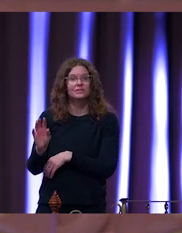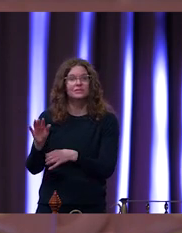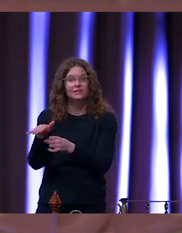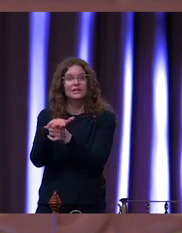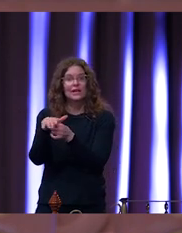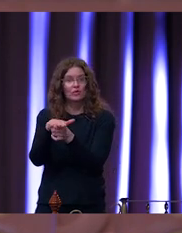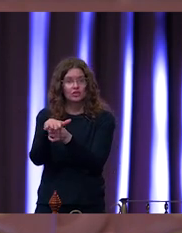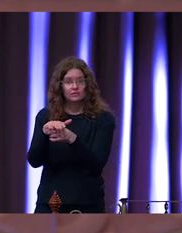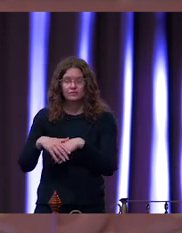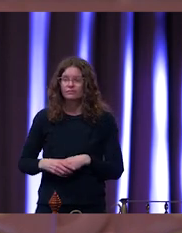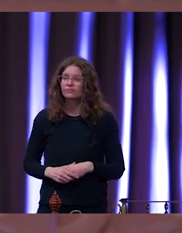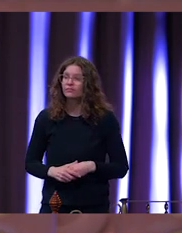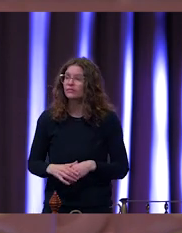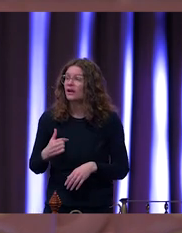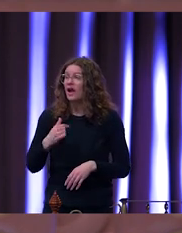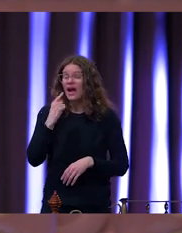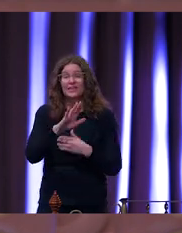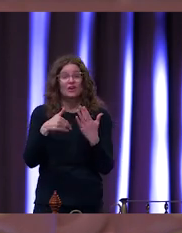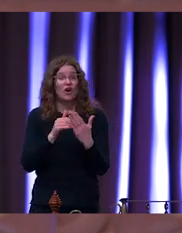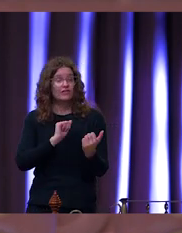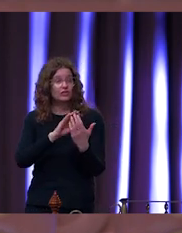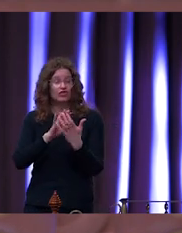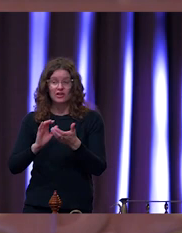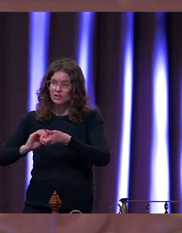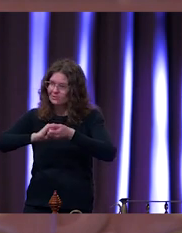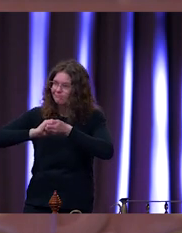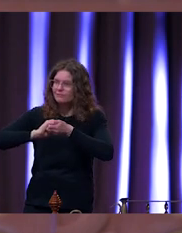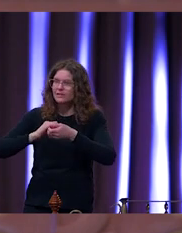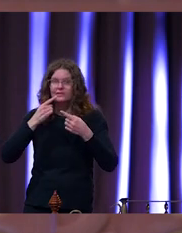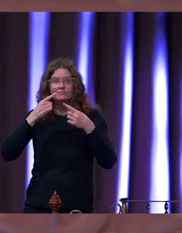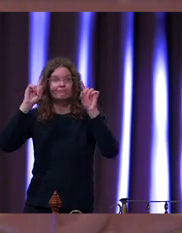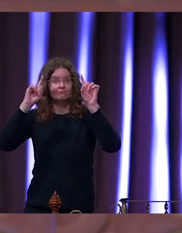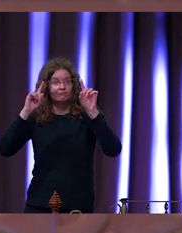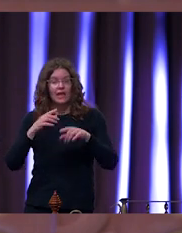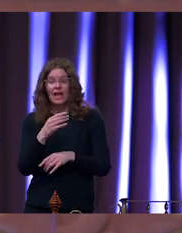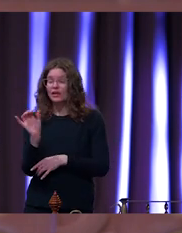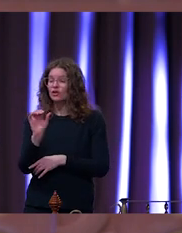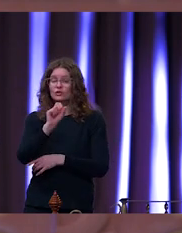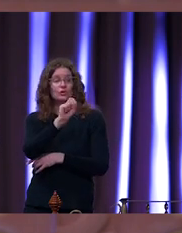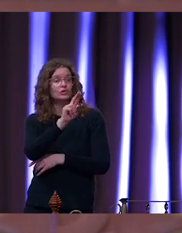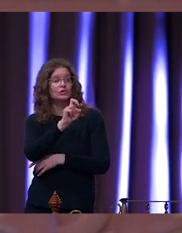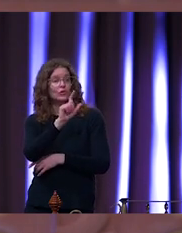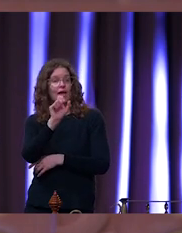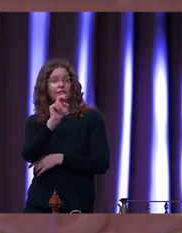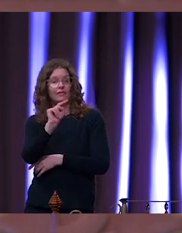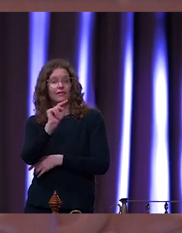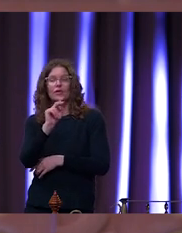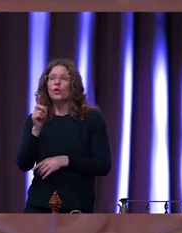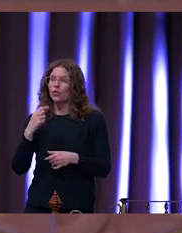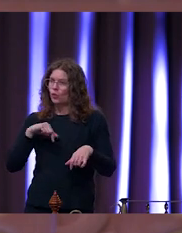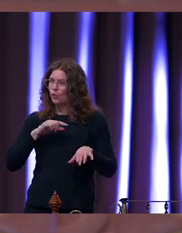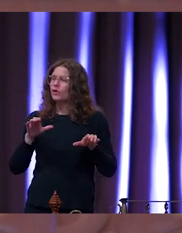I think all of those strategies kind of working together. And then also, I think, you know, Suellen mentioned, we've been doing participatory